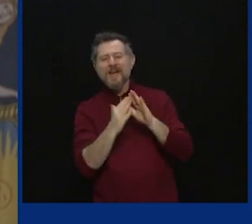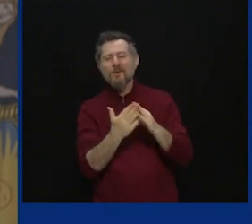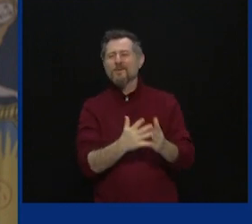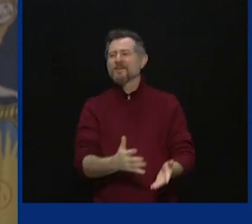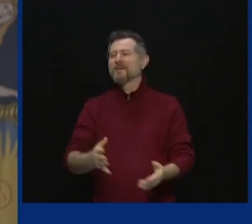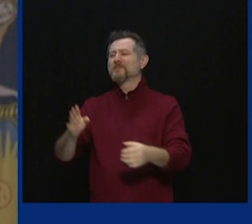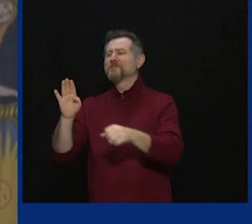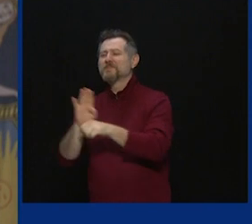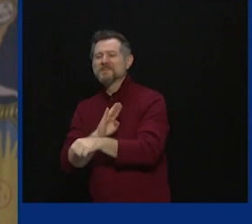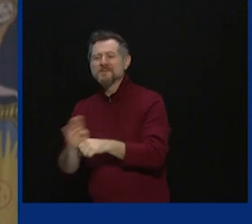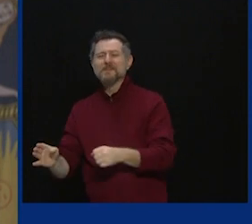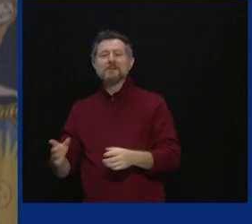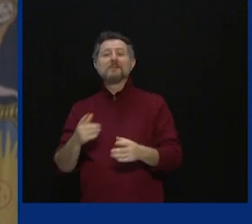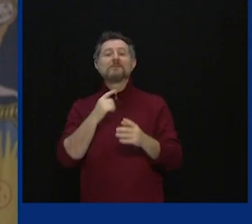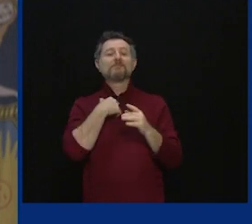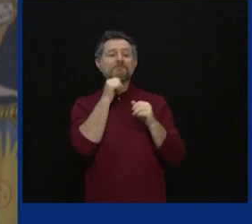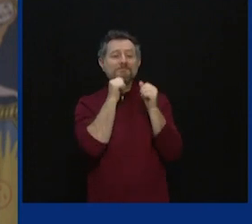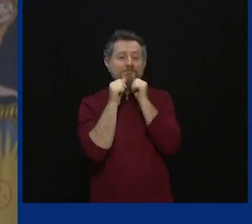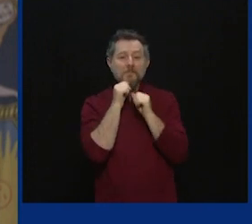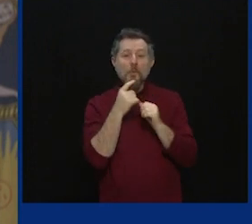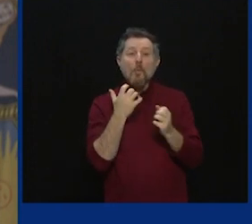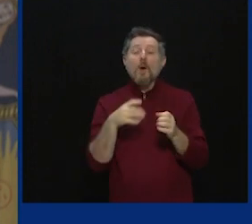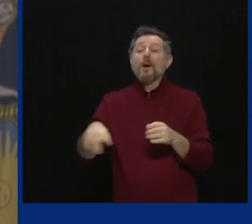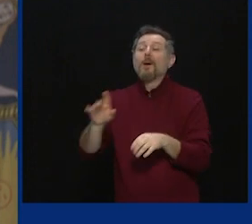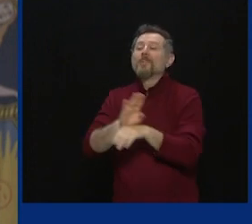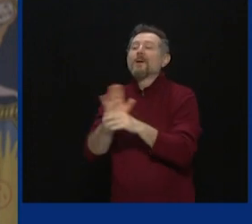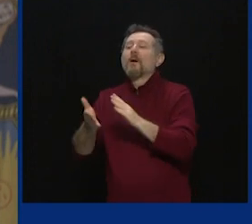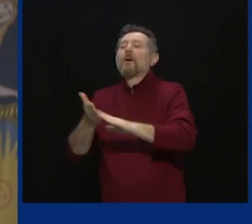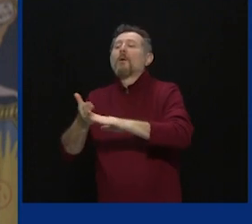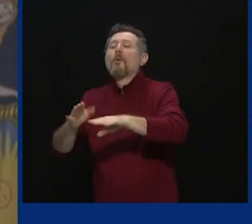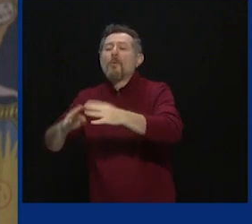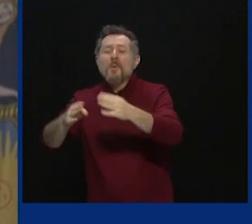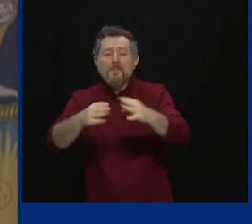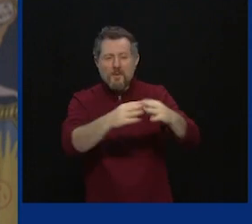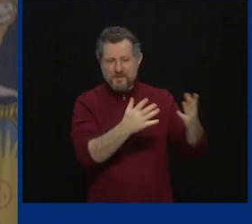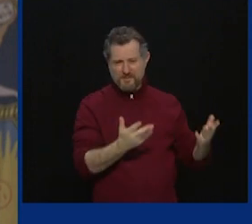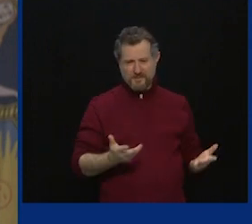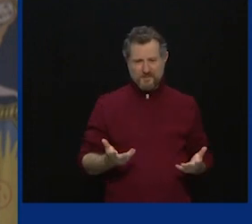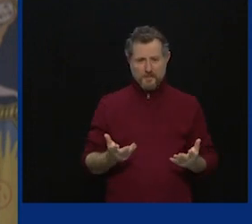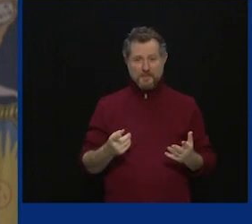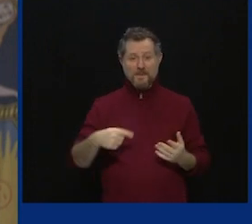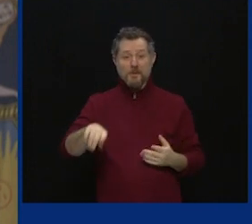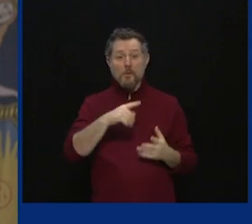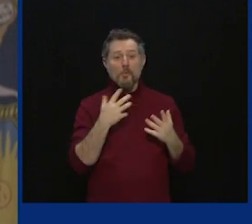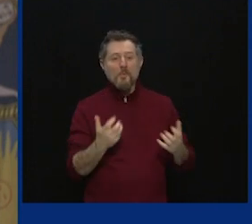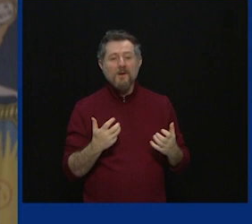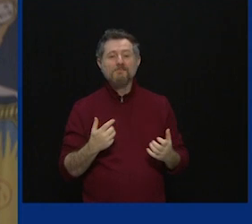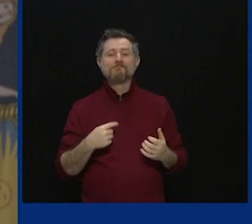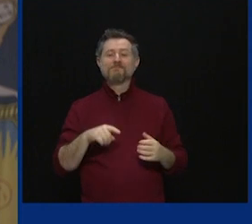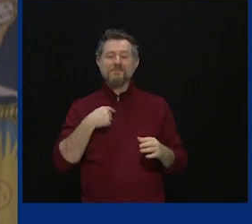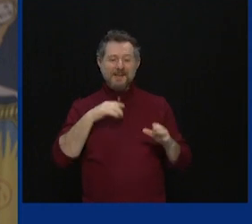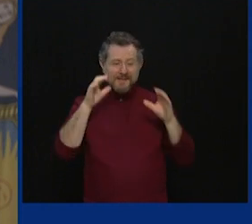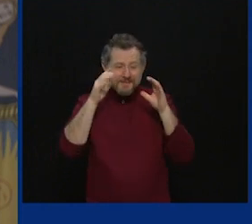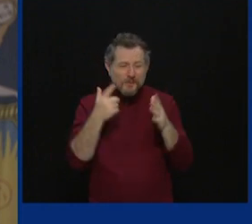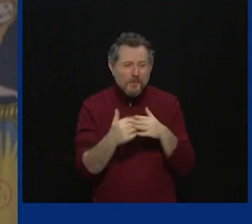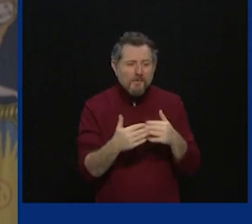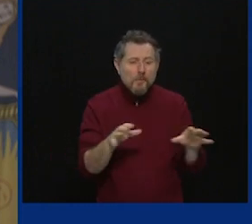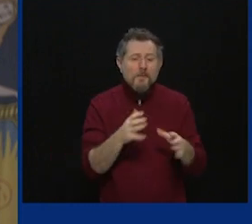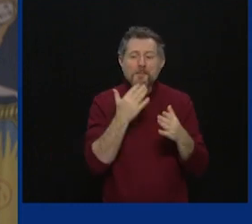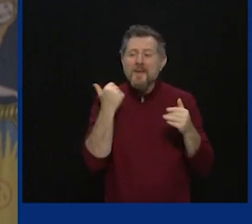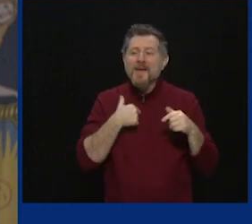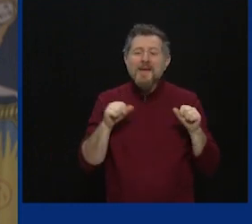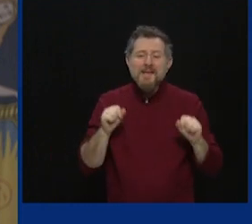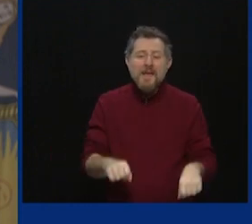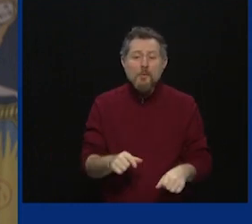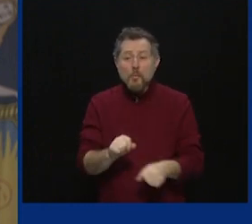want them to stay open. They want to be. You heard from our business partners, our friends. They're doing the best they can. Let's support them. Put